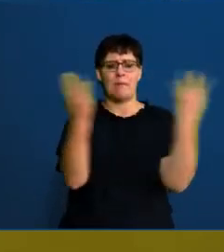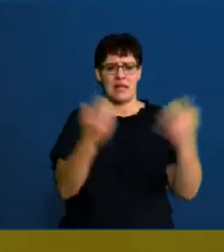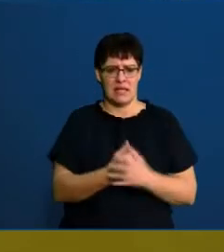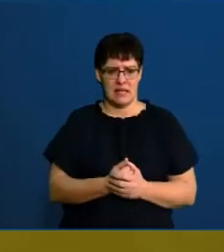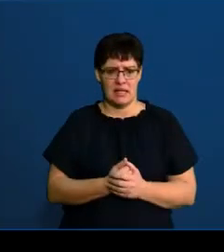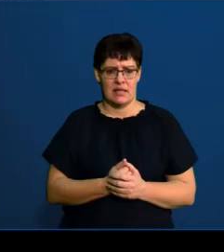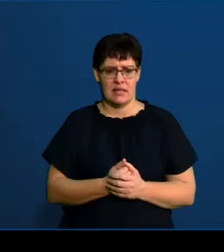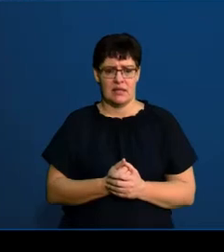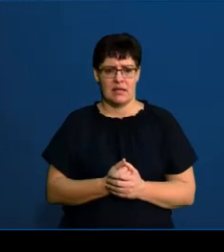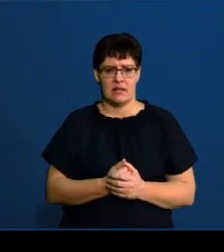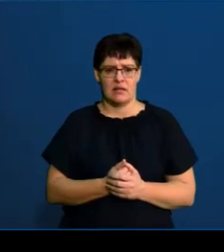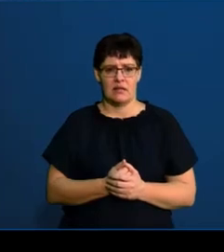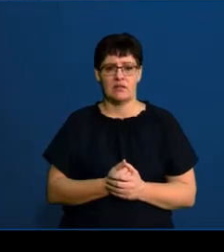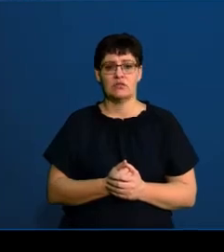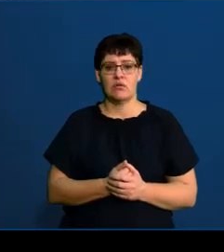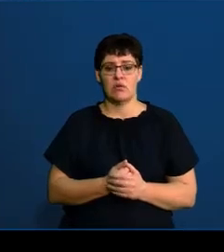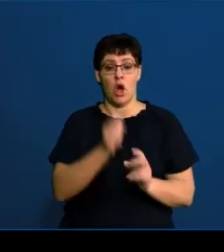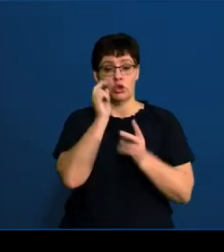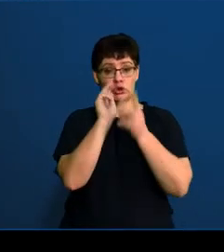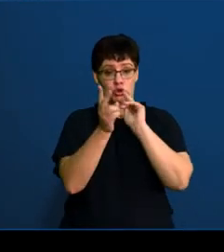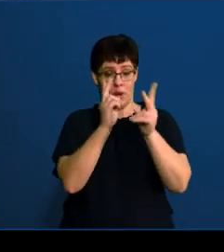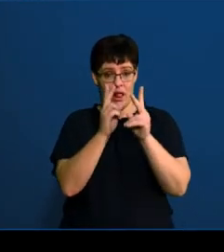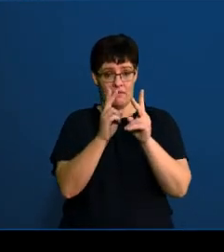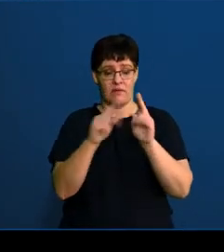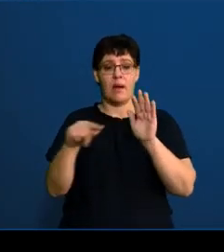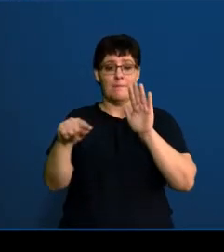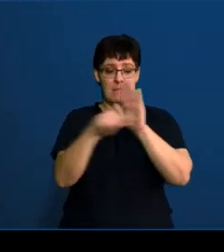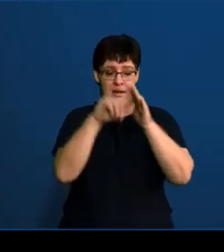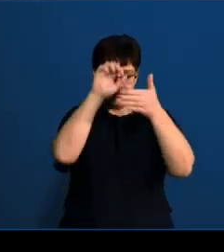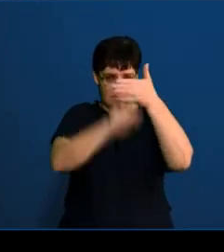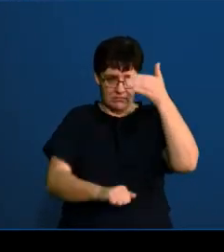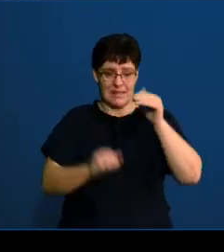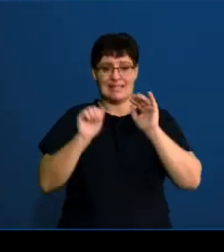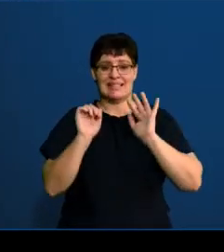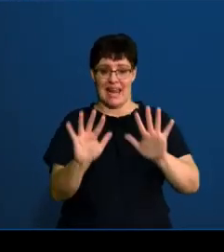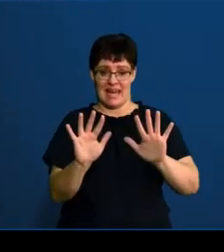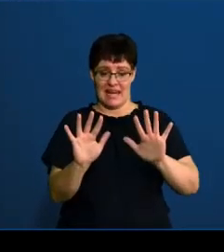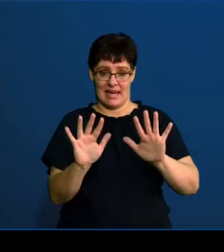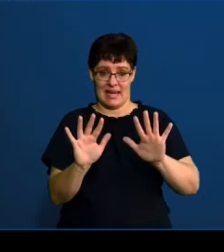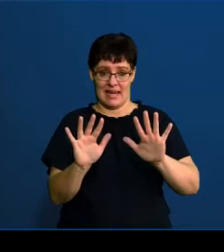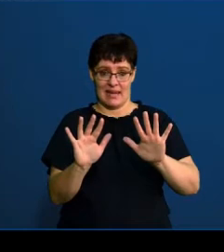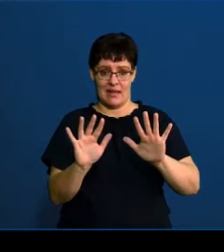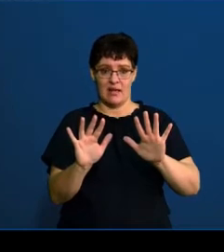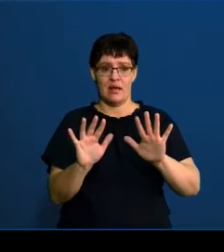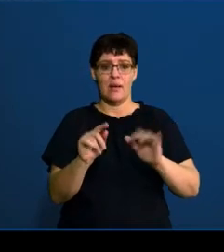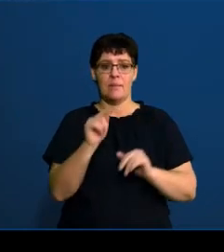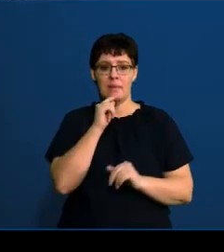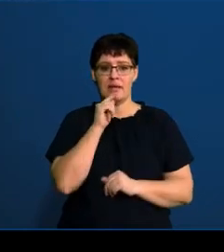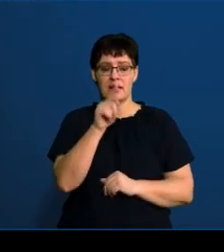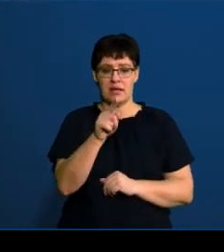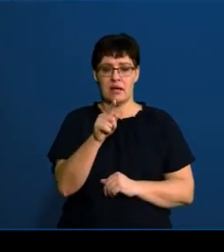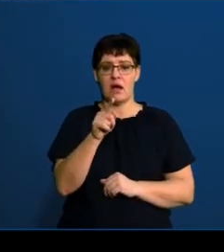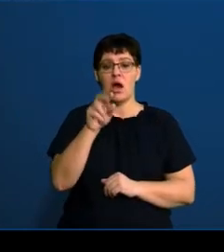to take my 12 and I'm going to minus 10 kilolitres. And this rate is actually